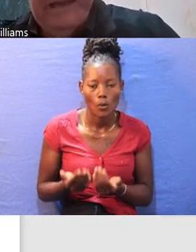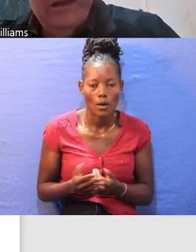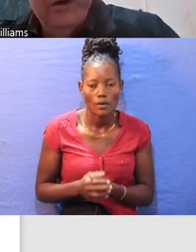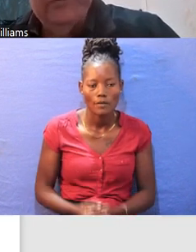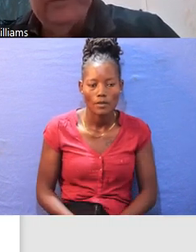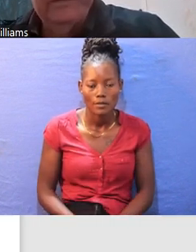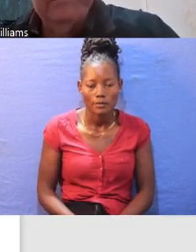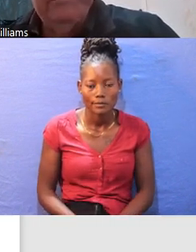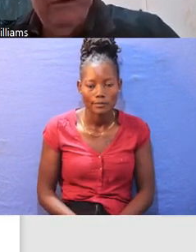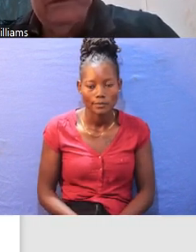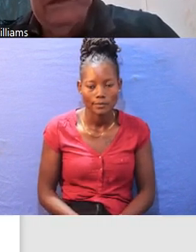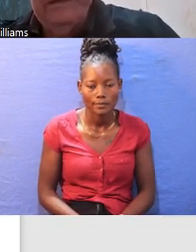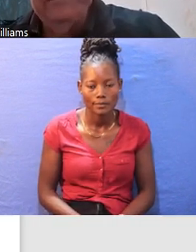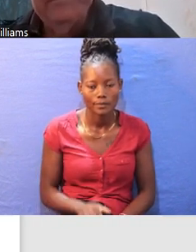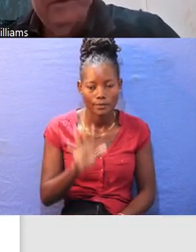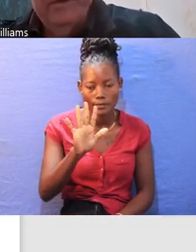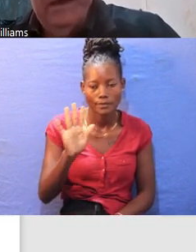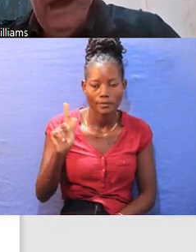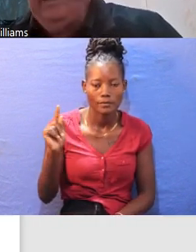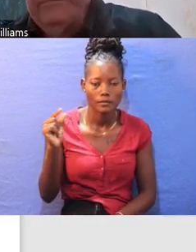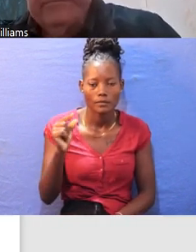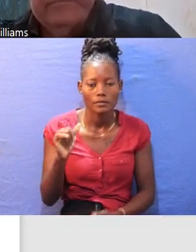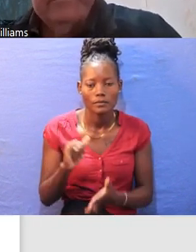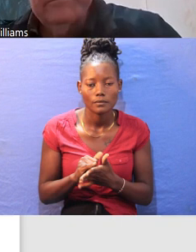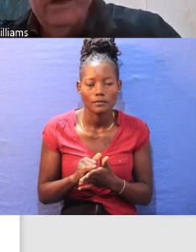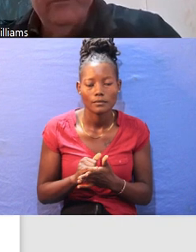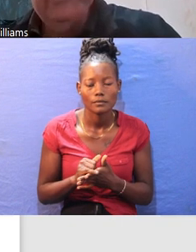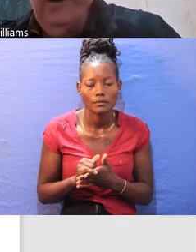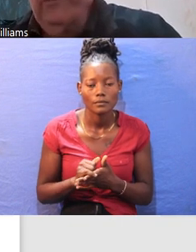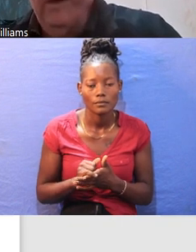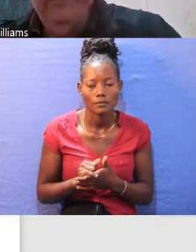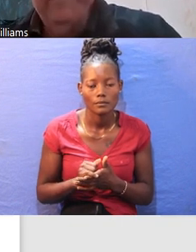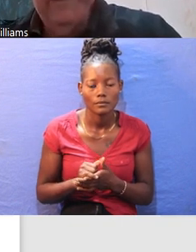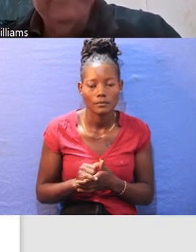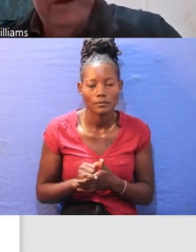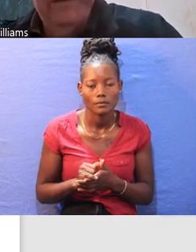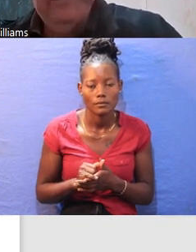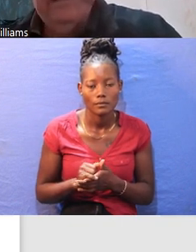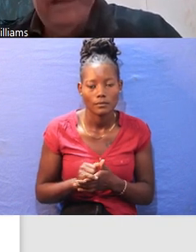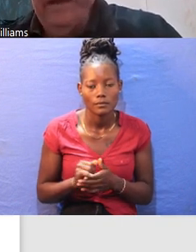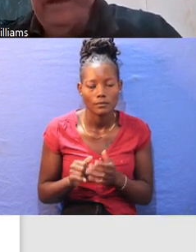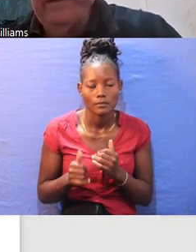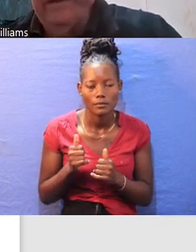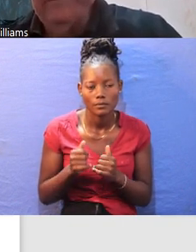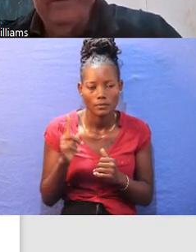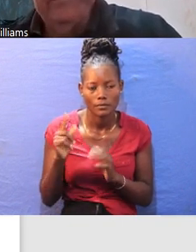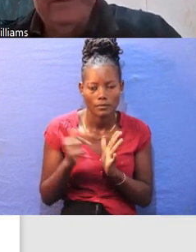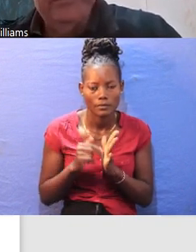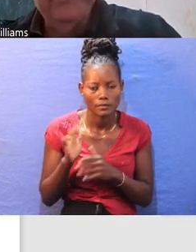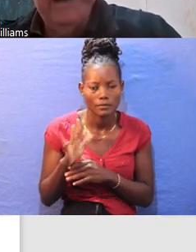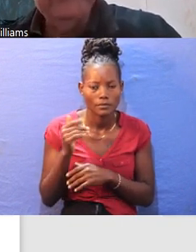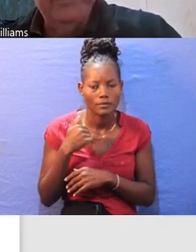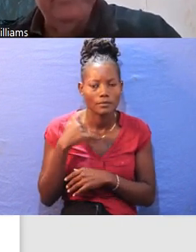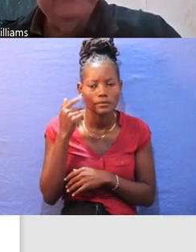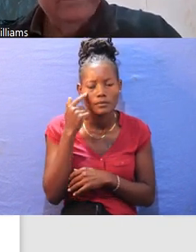55 kilos that can power clean 80. Which is over 1.5. So I've seen them